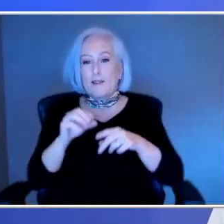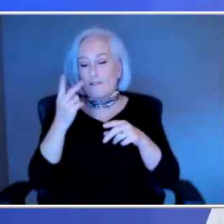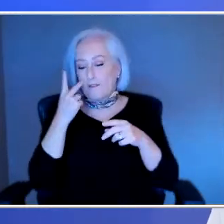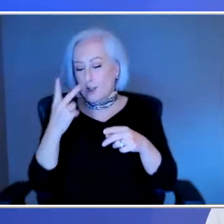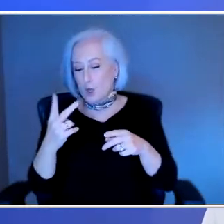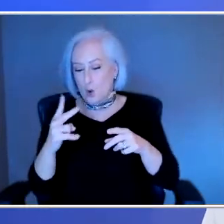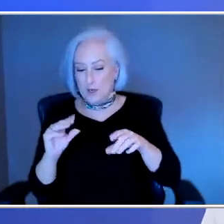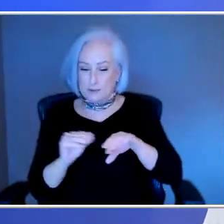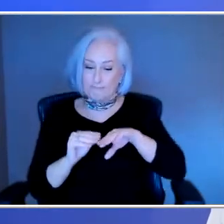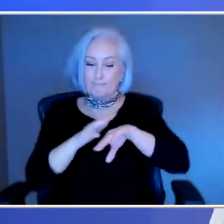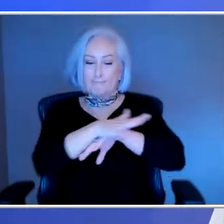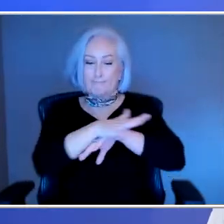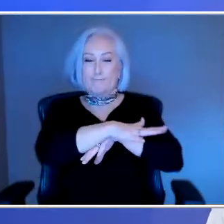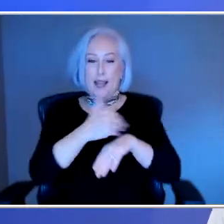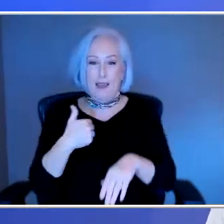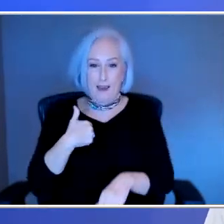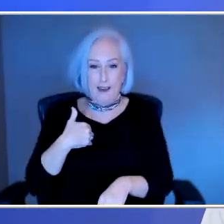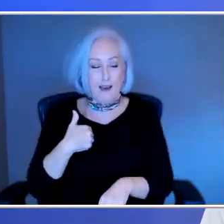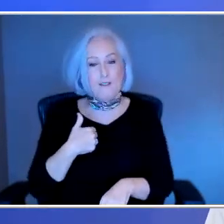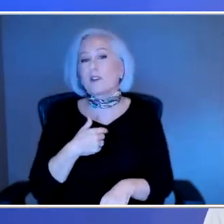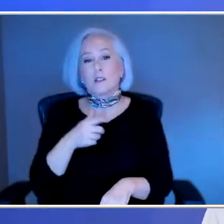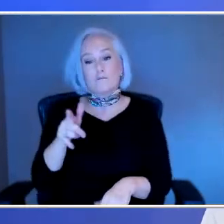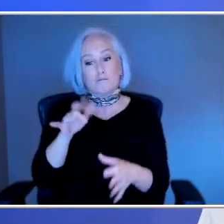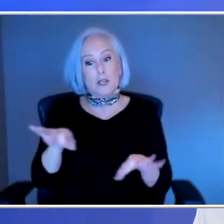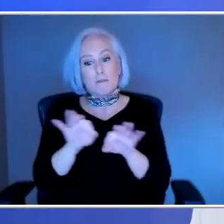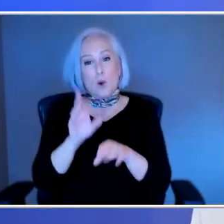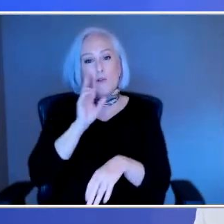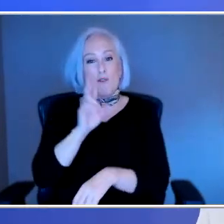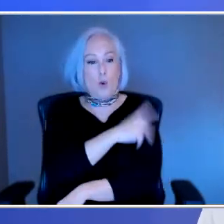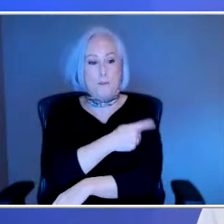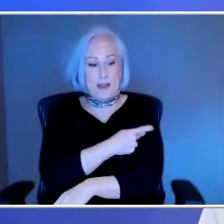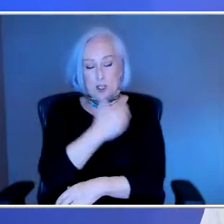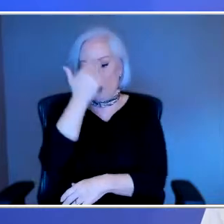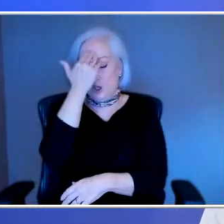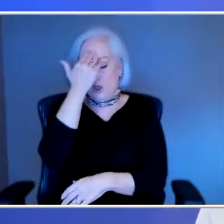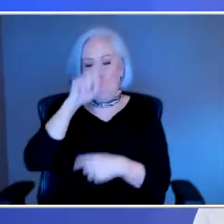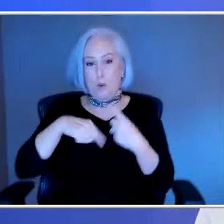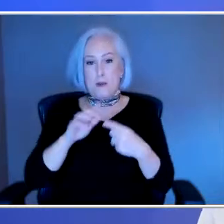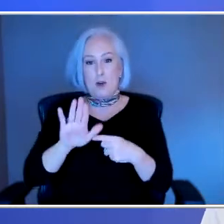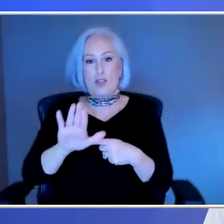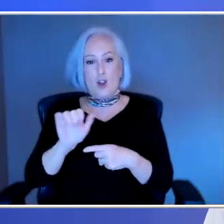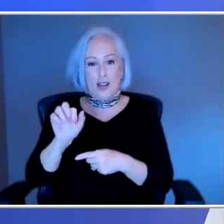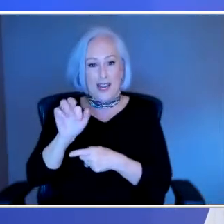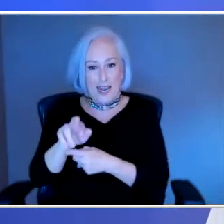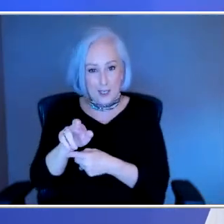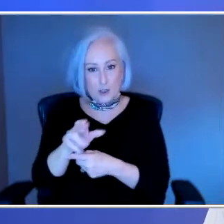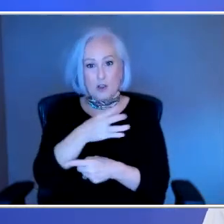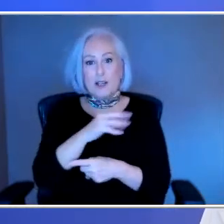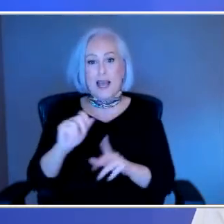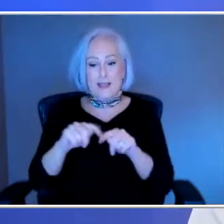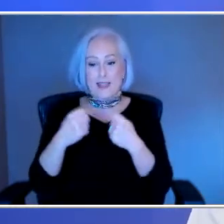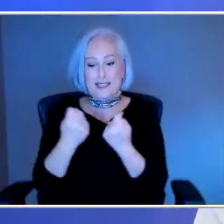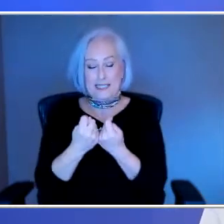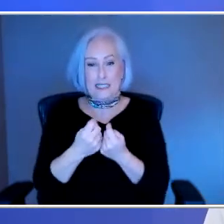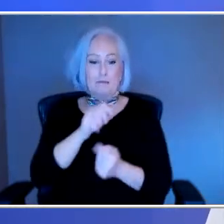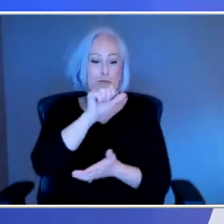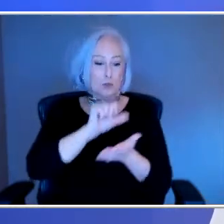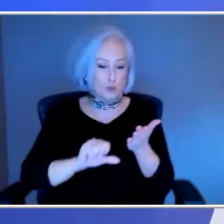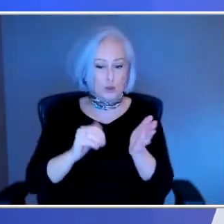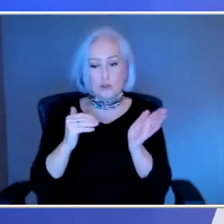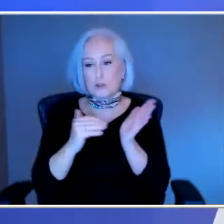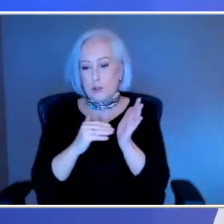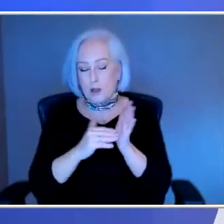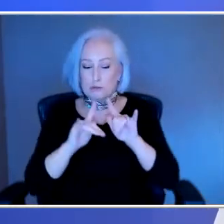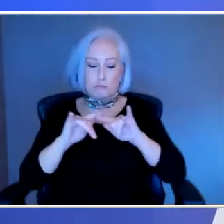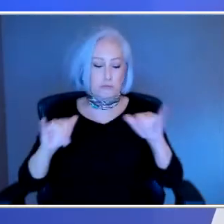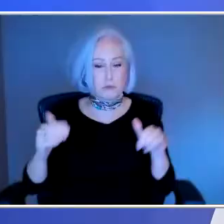information is quite important for the patient, so the patient knows more about their own cancer, as well as the whole team, the surgical team, the oncology team, to proceed and how to treat